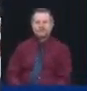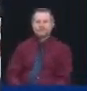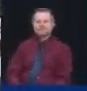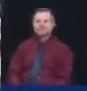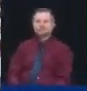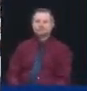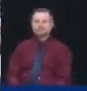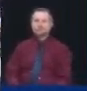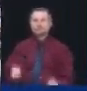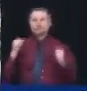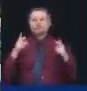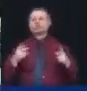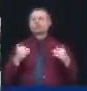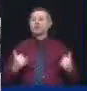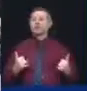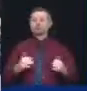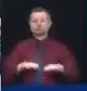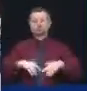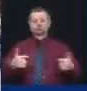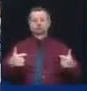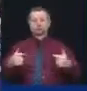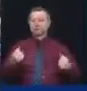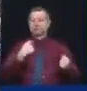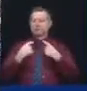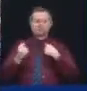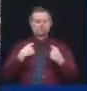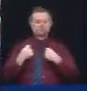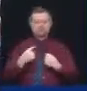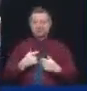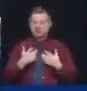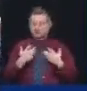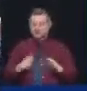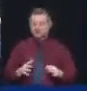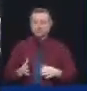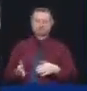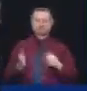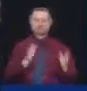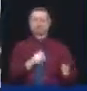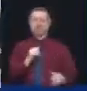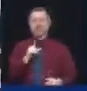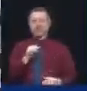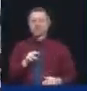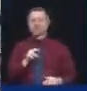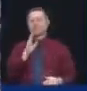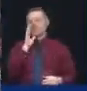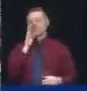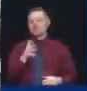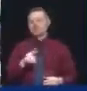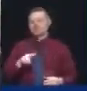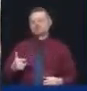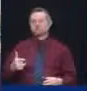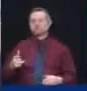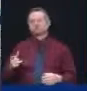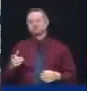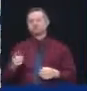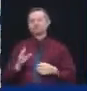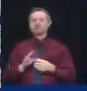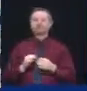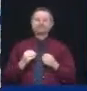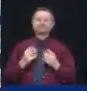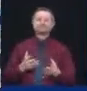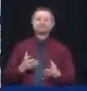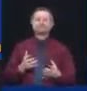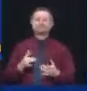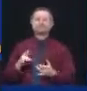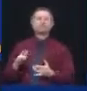Okay, we'll take some questions, and then Alan is going to conduct a tour. The